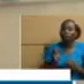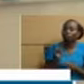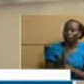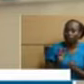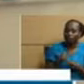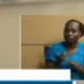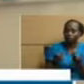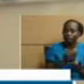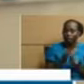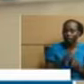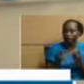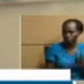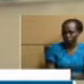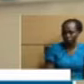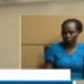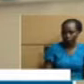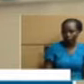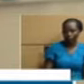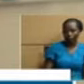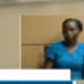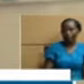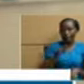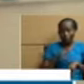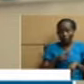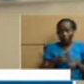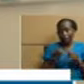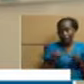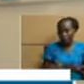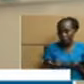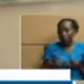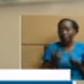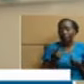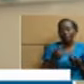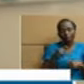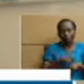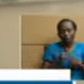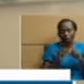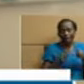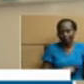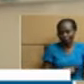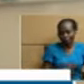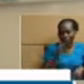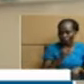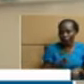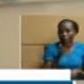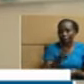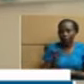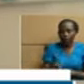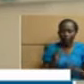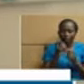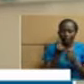after the two. During this time also, there's a lot of neglect. Older persons are being